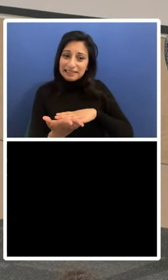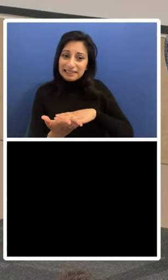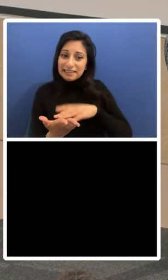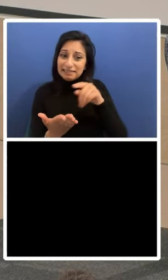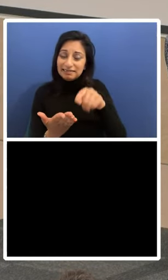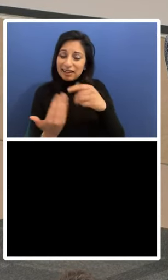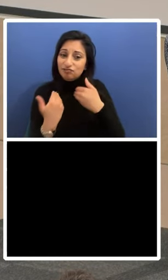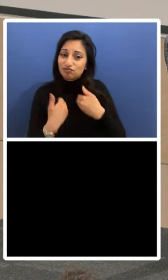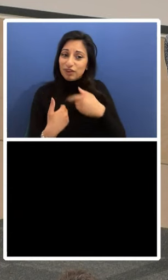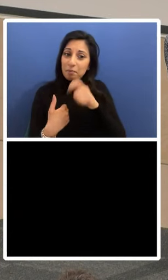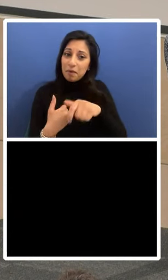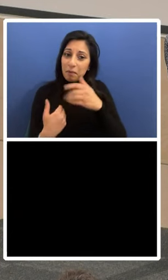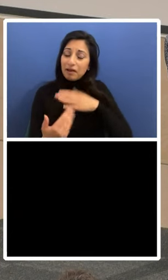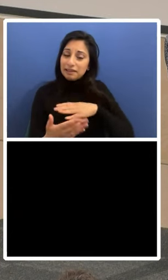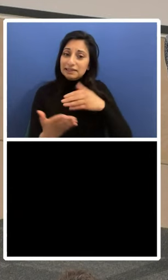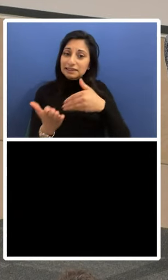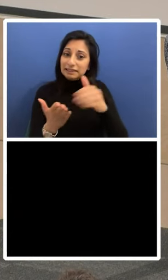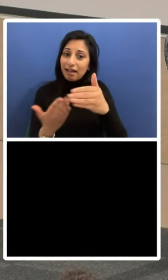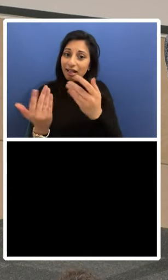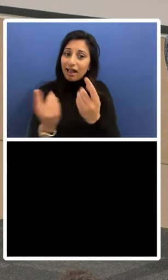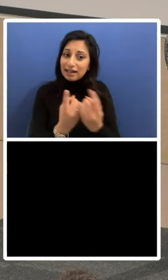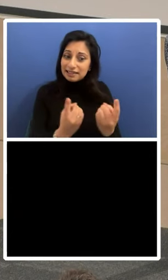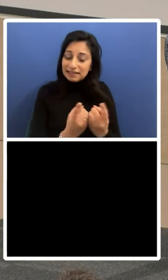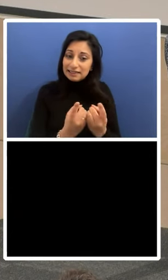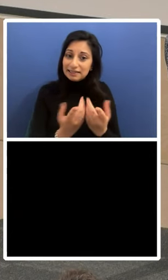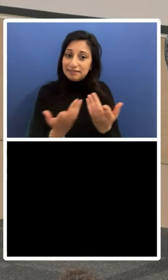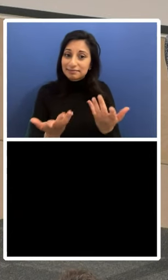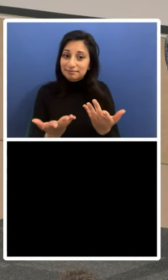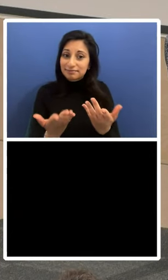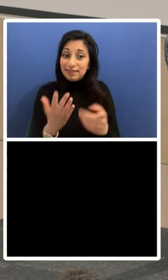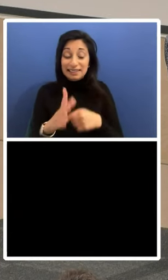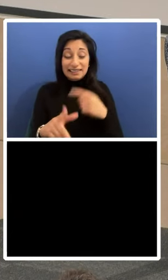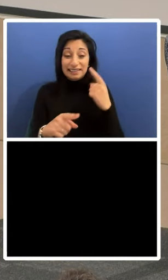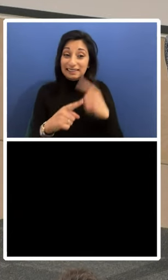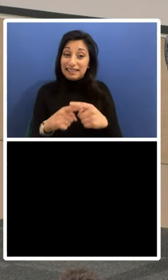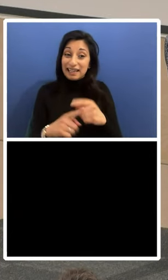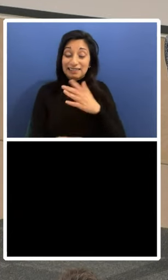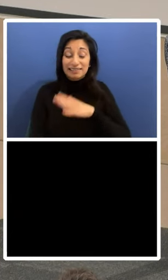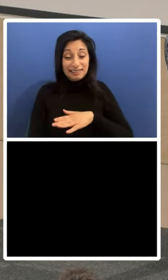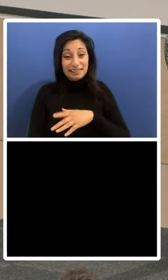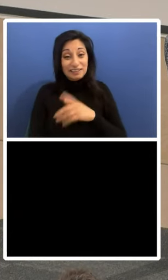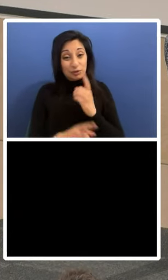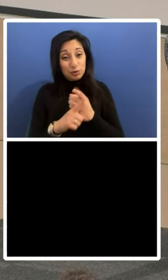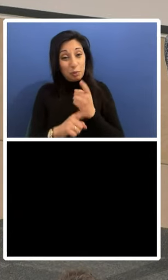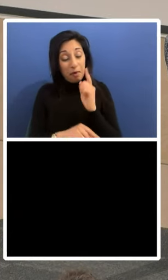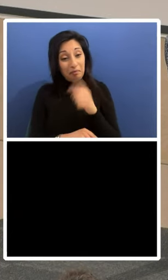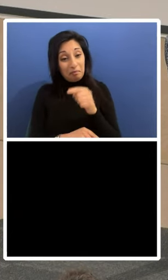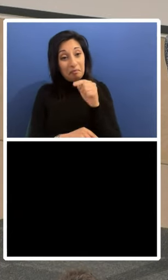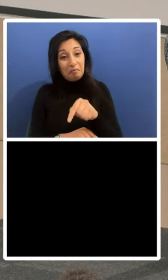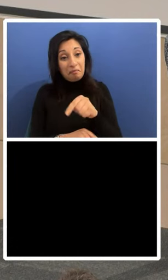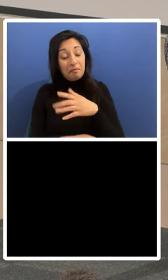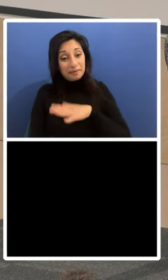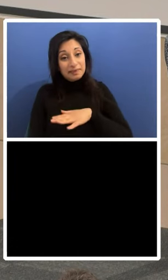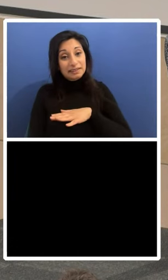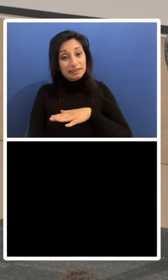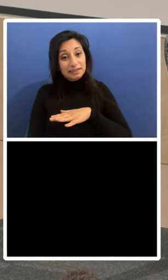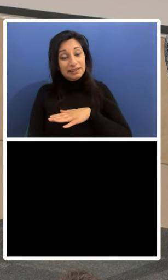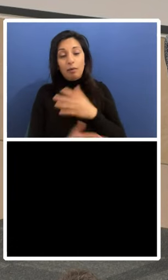but... So you need to look at, you have to talk about taxation of the very rich. Realistically, you have to talk about taxation of very large